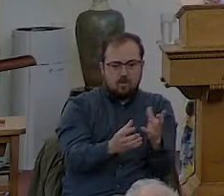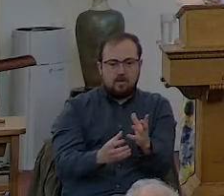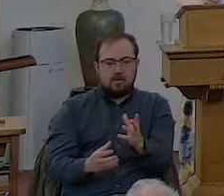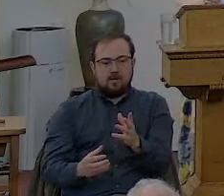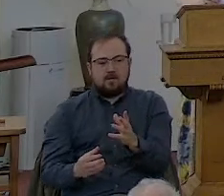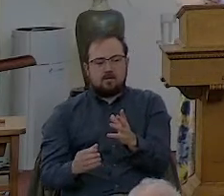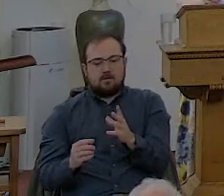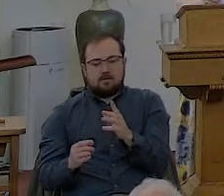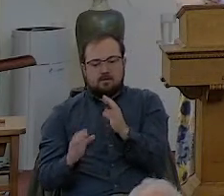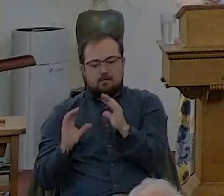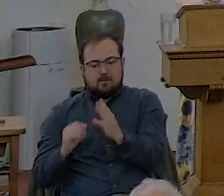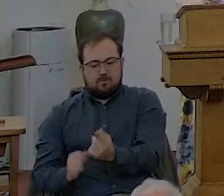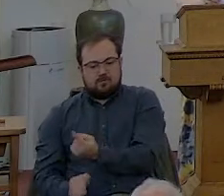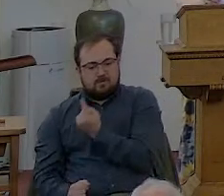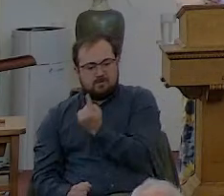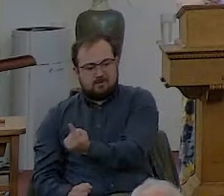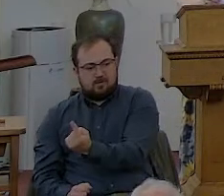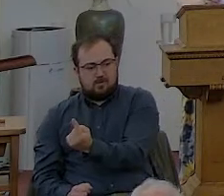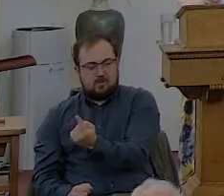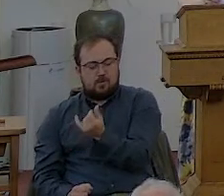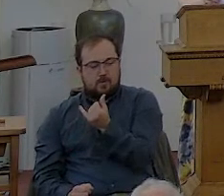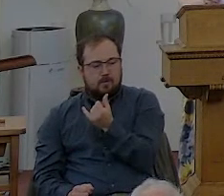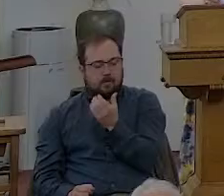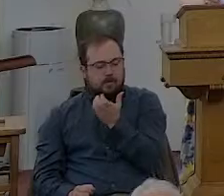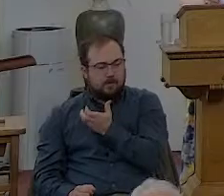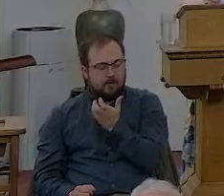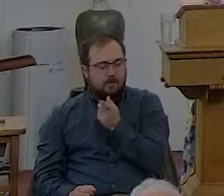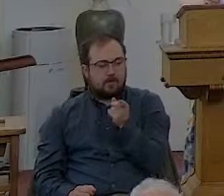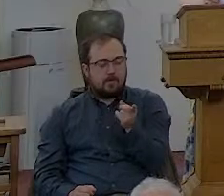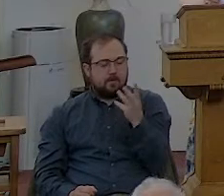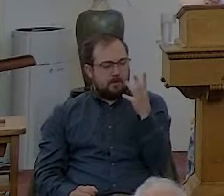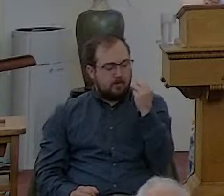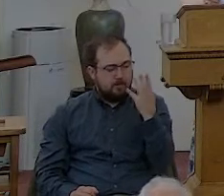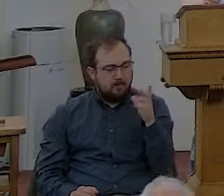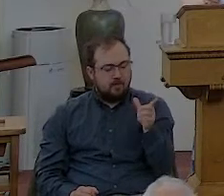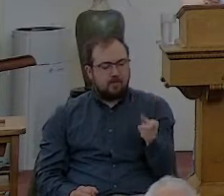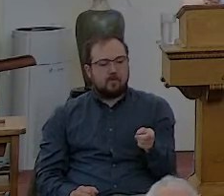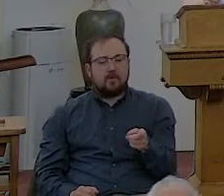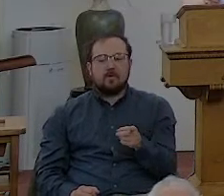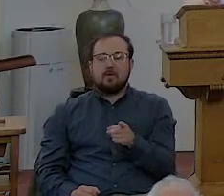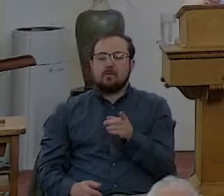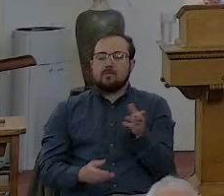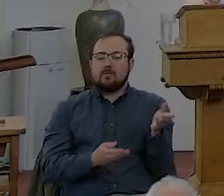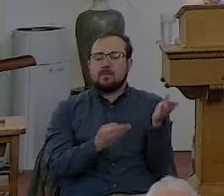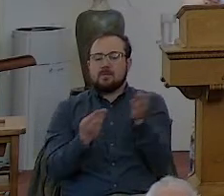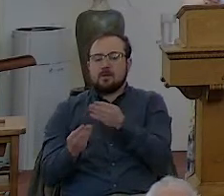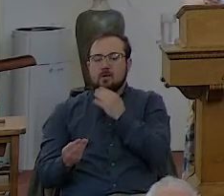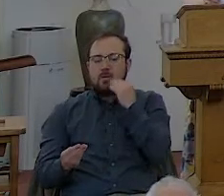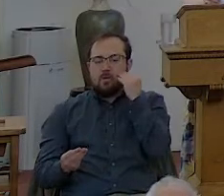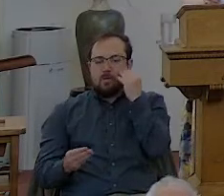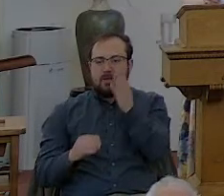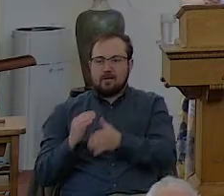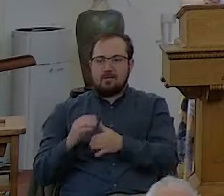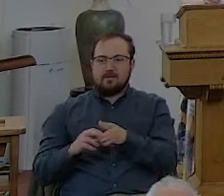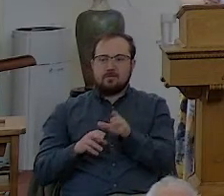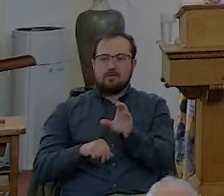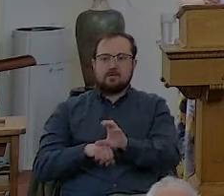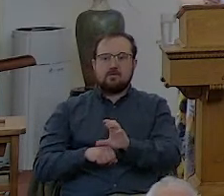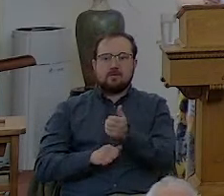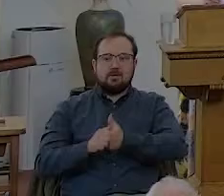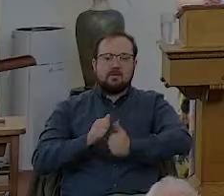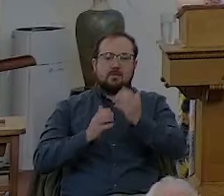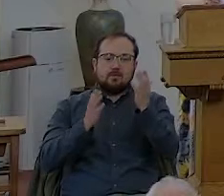of the one. And by taking a different flower home at the end of the service, each person is